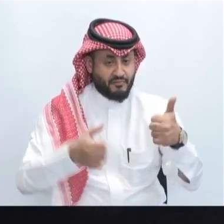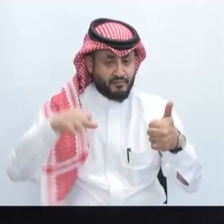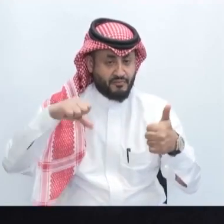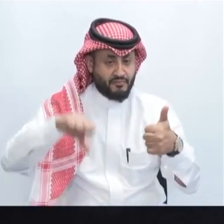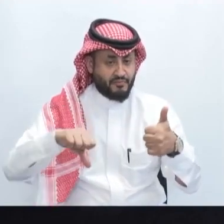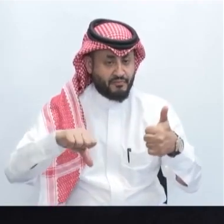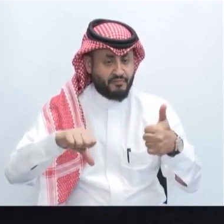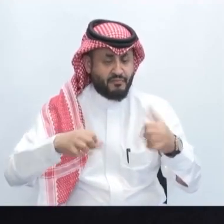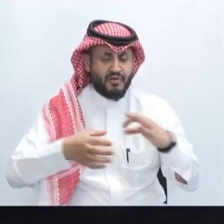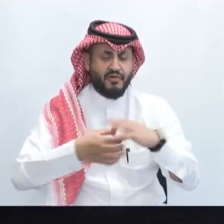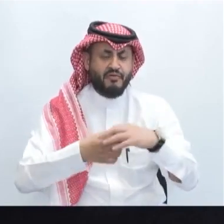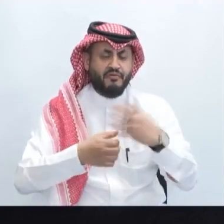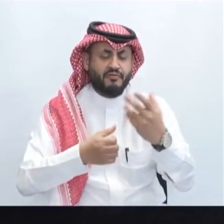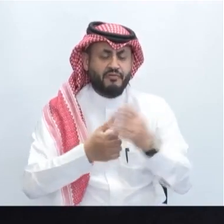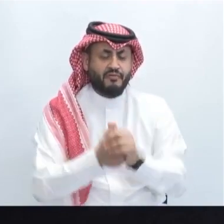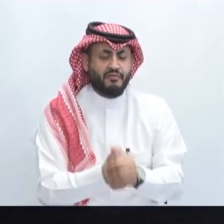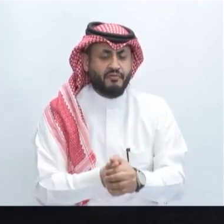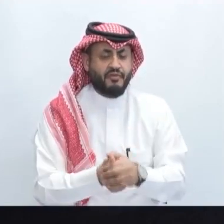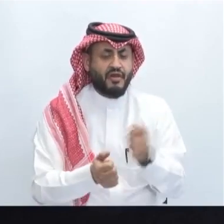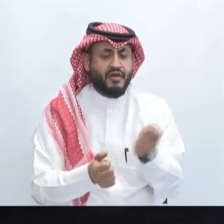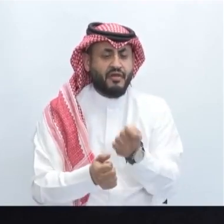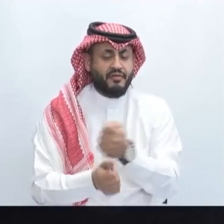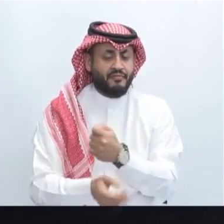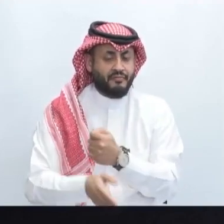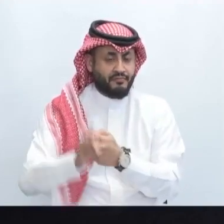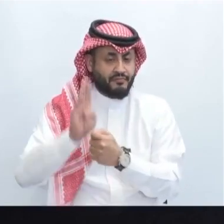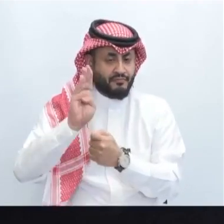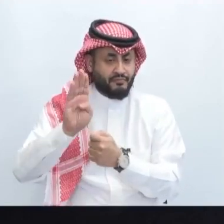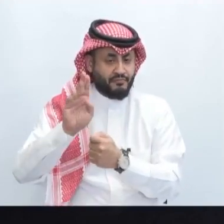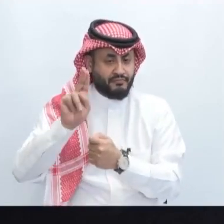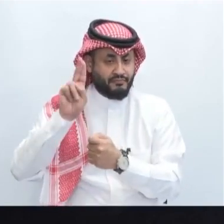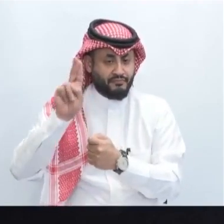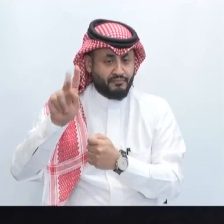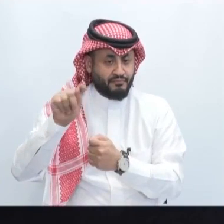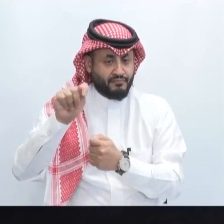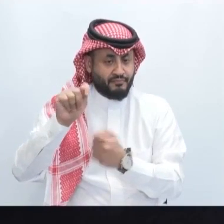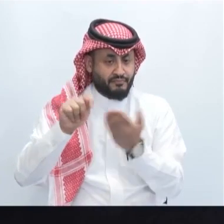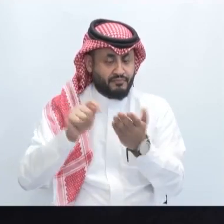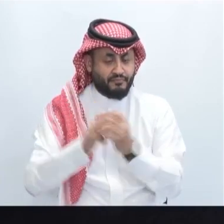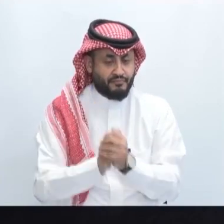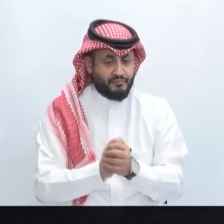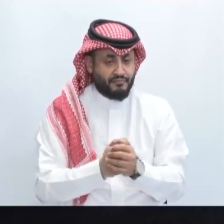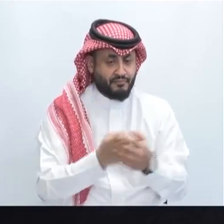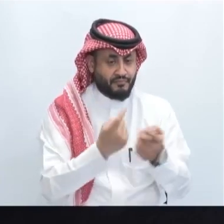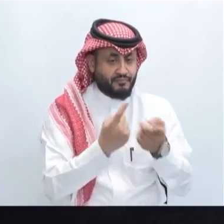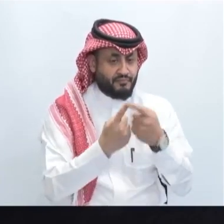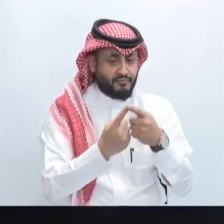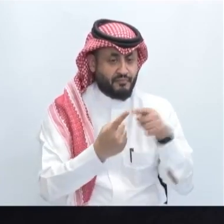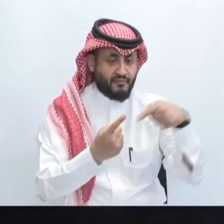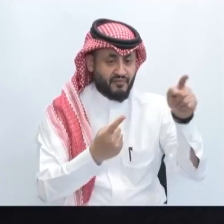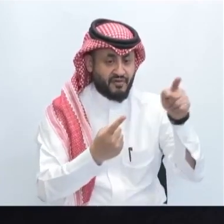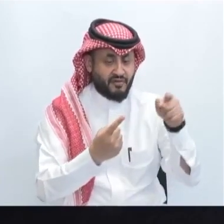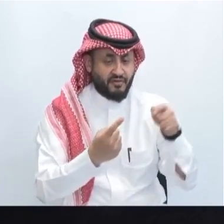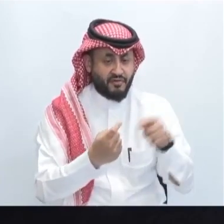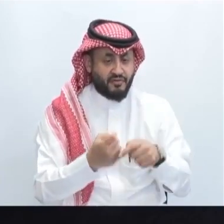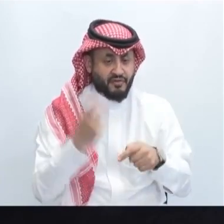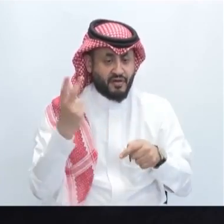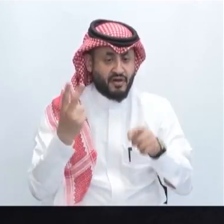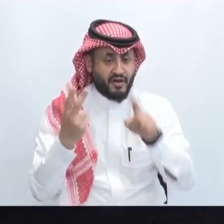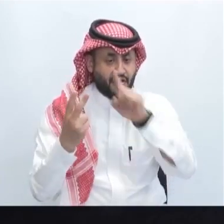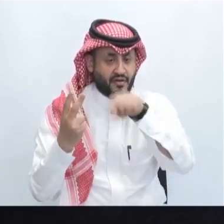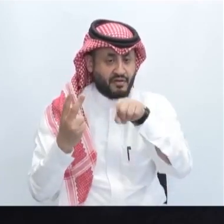regarding but, and when we talk about how we use the word but. So, if we